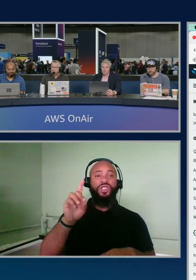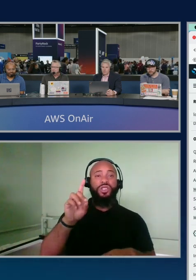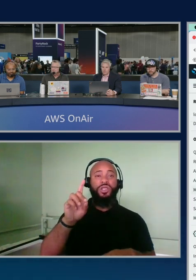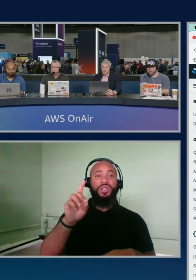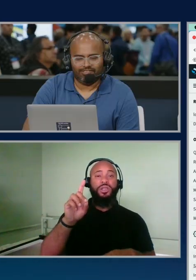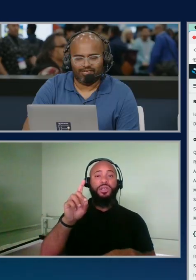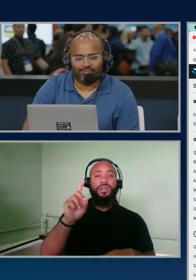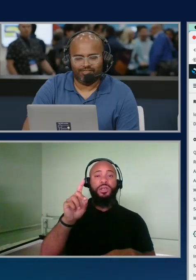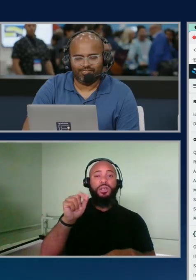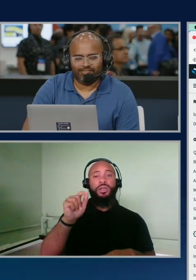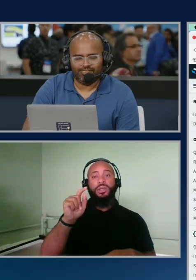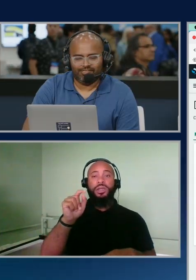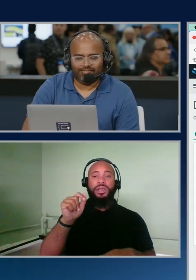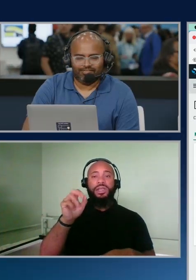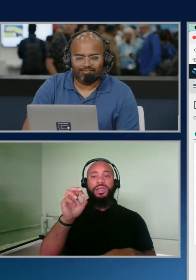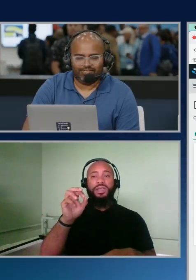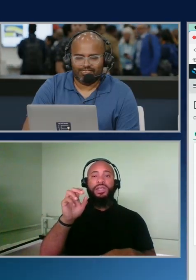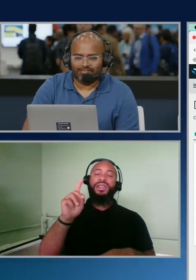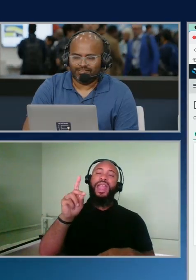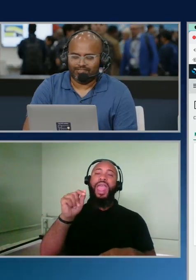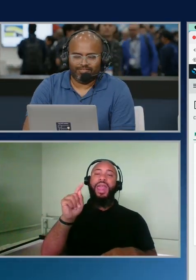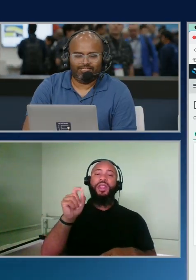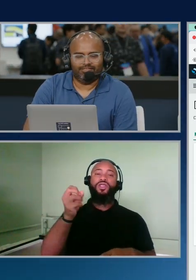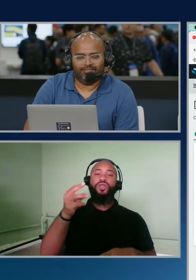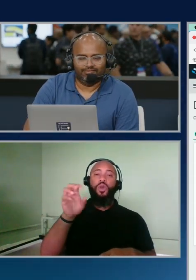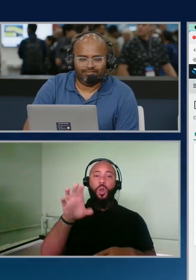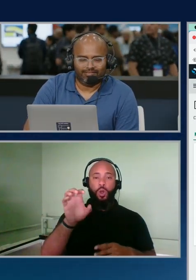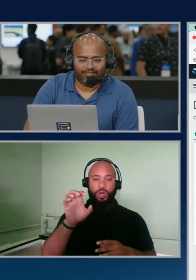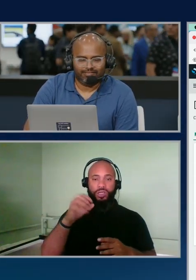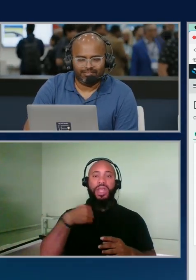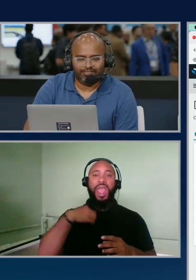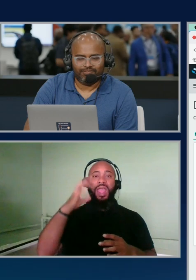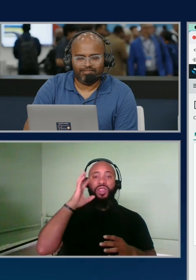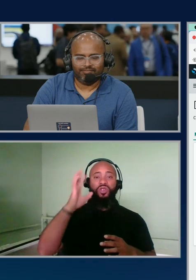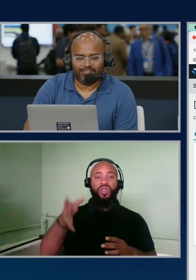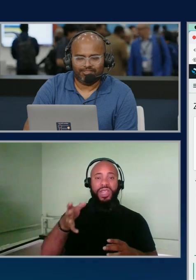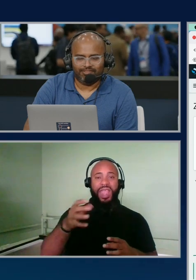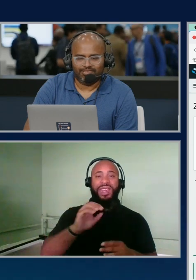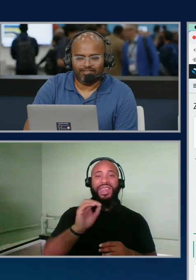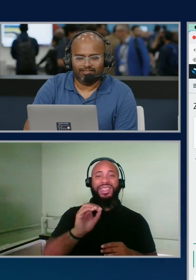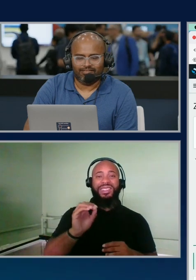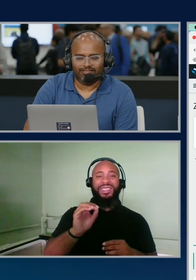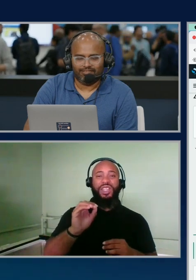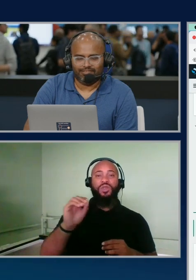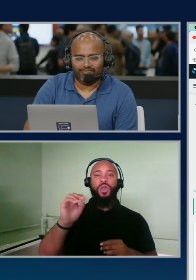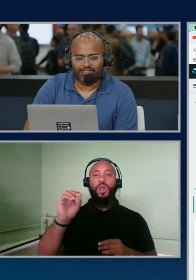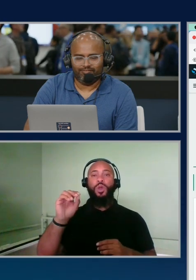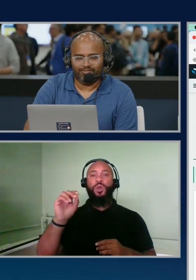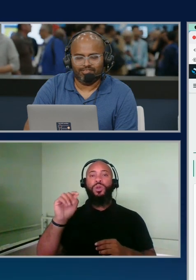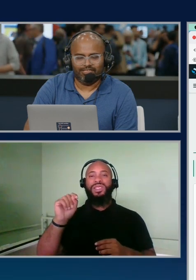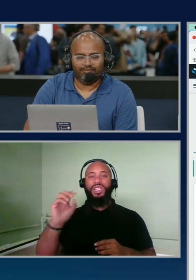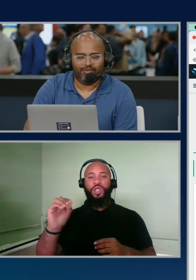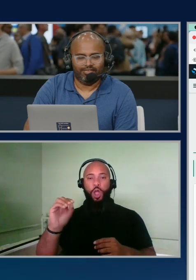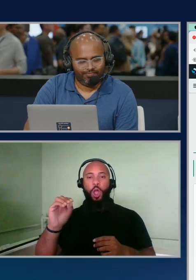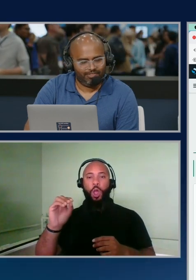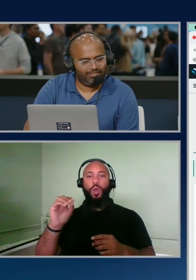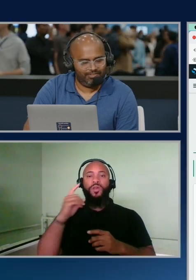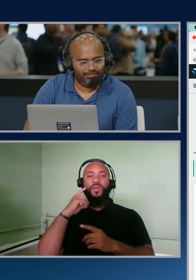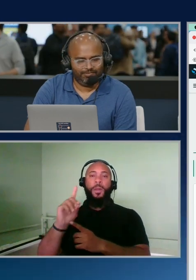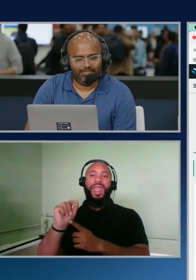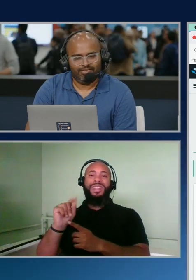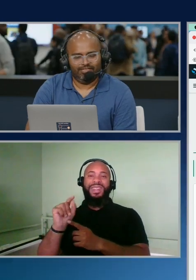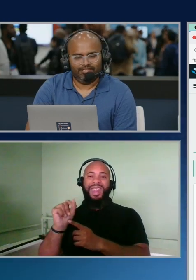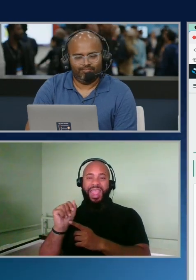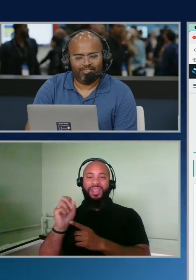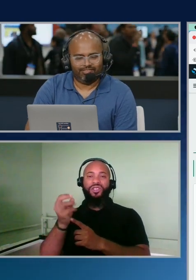have the data sources tab here. So I created a zero-ETL data source. I'm just going to click on it. And this is where I'm going to see my default